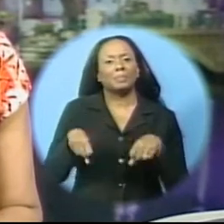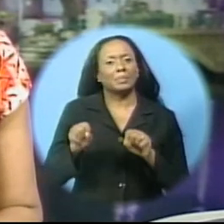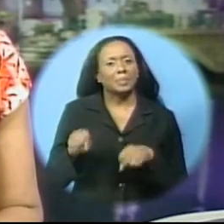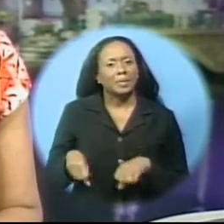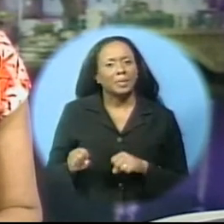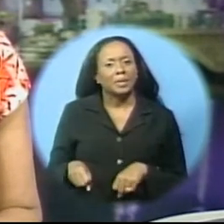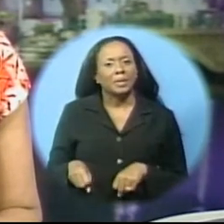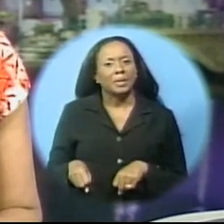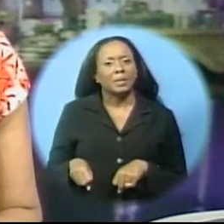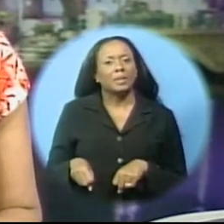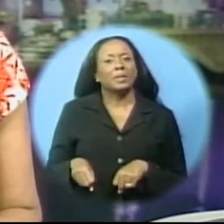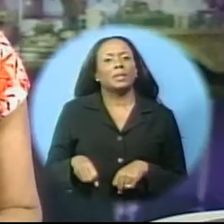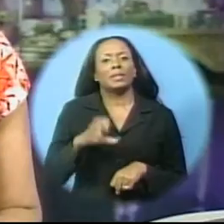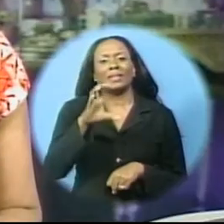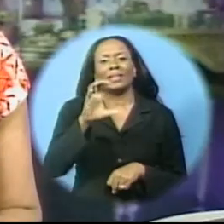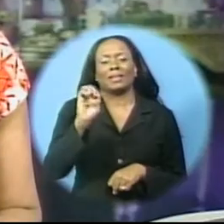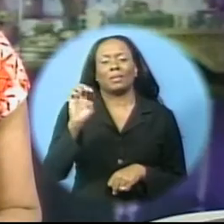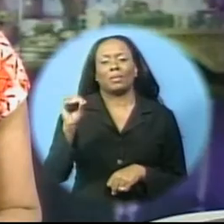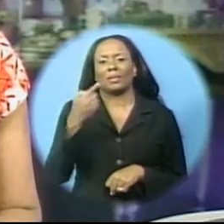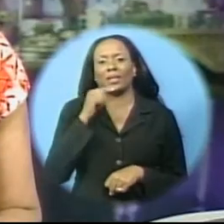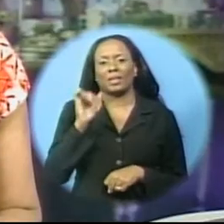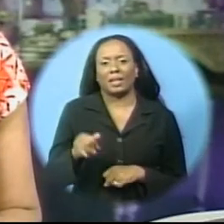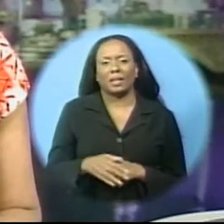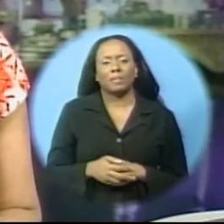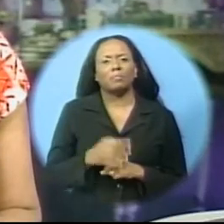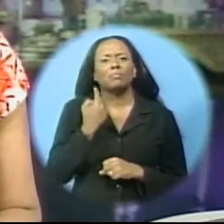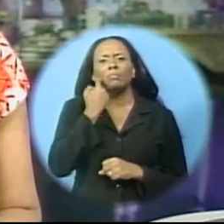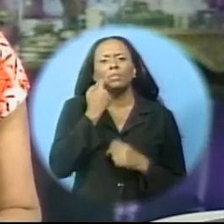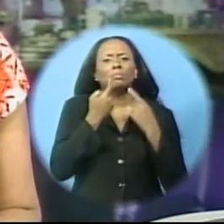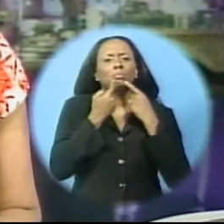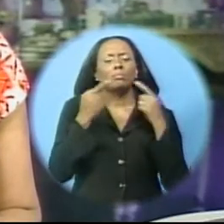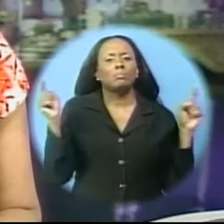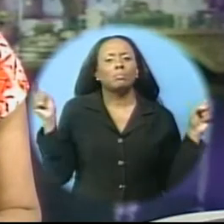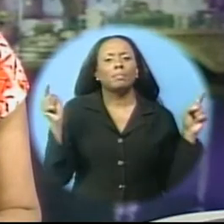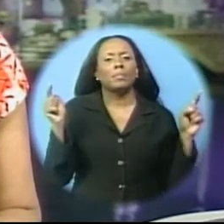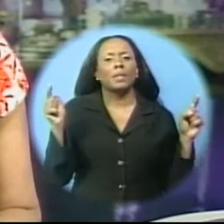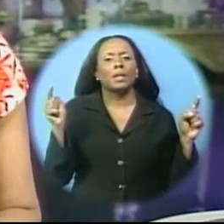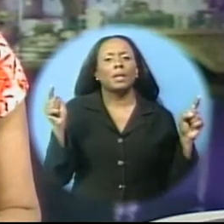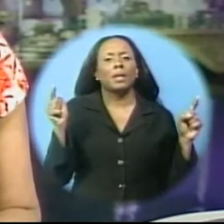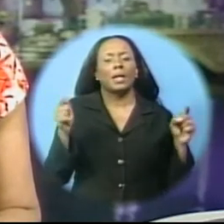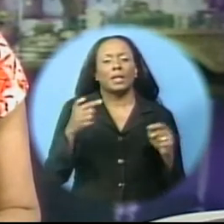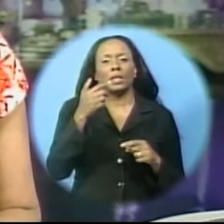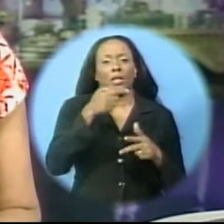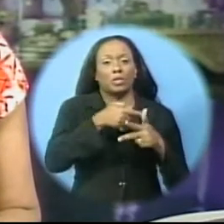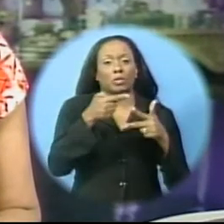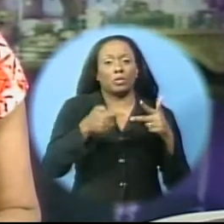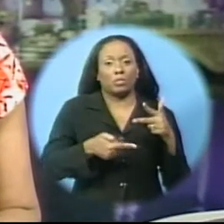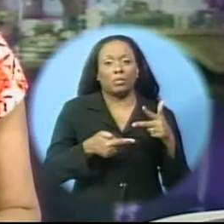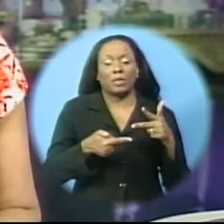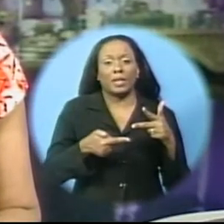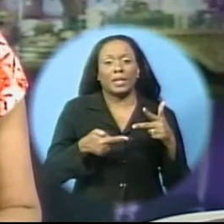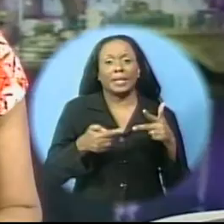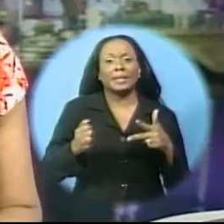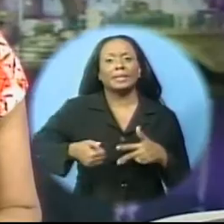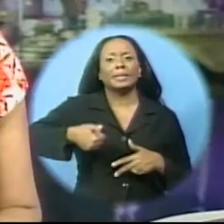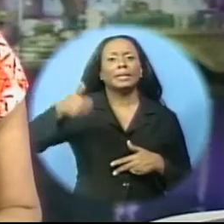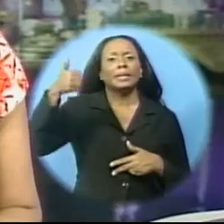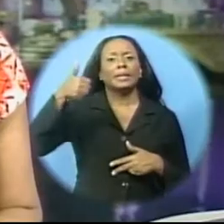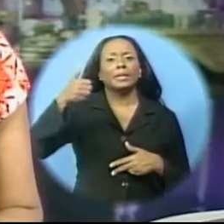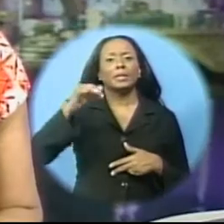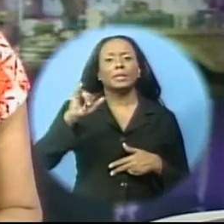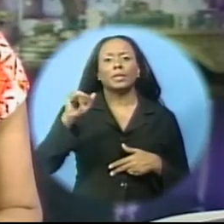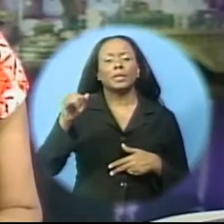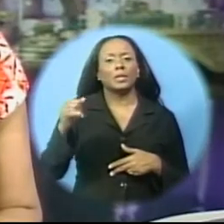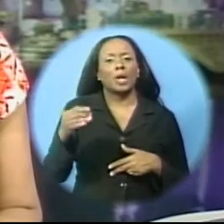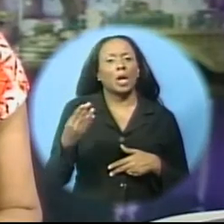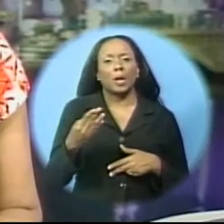Cozier. His comments follows the recent announcement by the company that it is making 3 senior positions redundant as part of